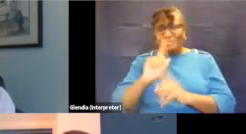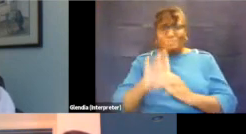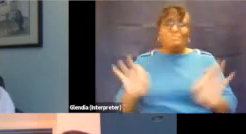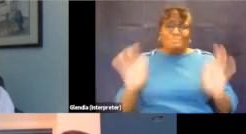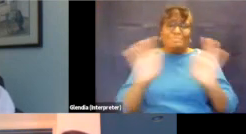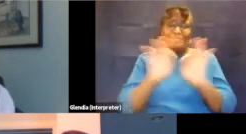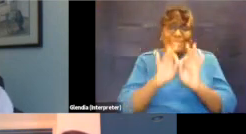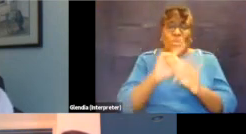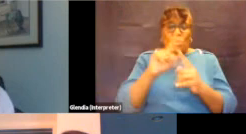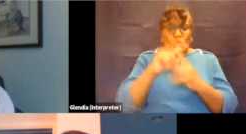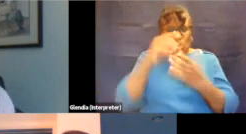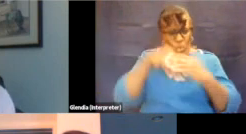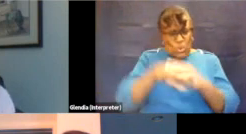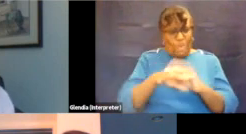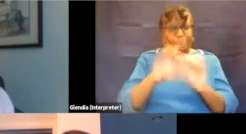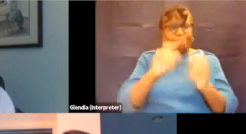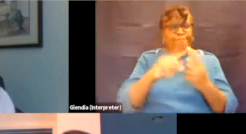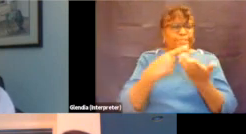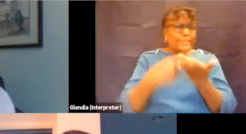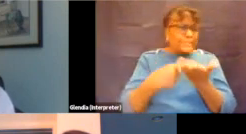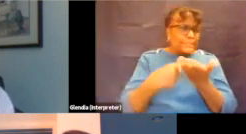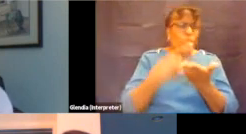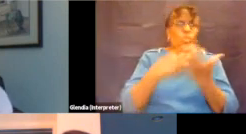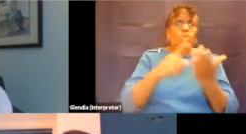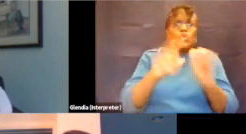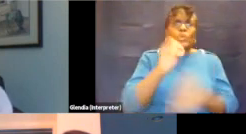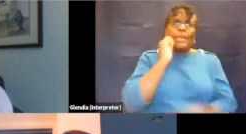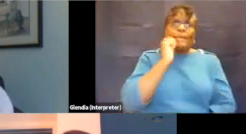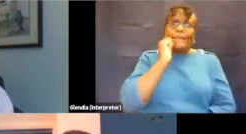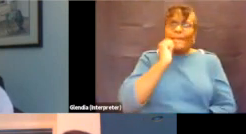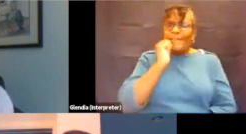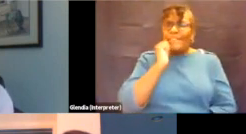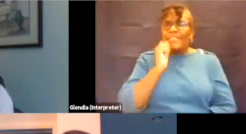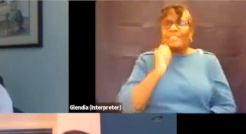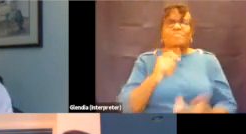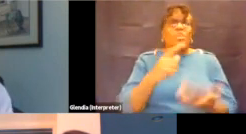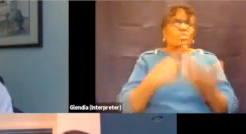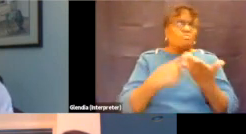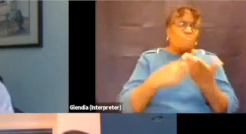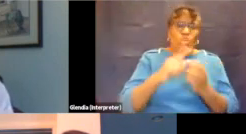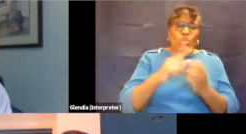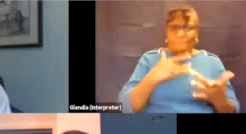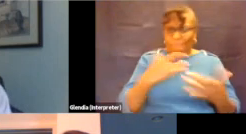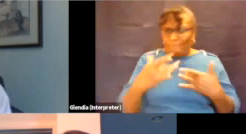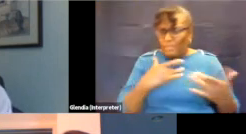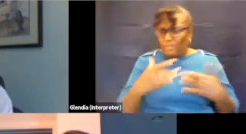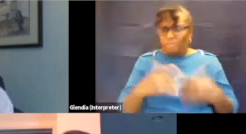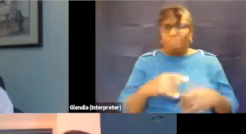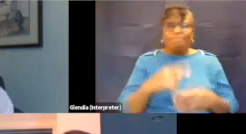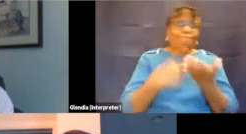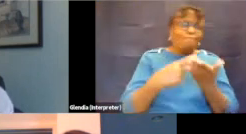when you go in there, talk about what you're doing in your daily life, concerns, feelings, activities, and questions that you